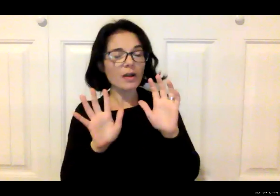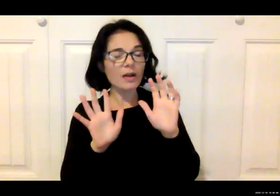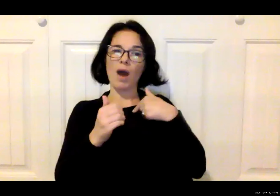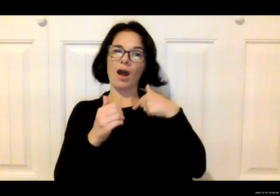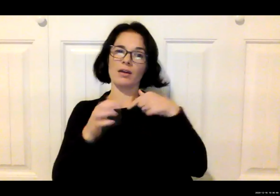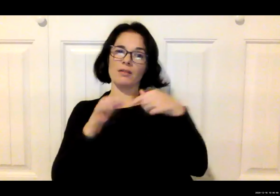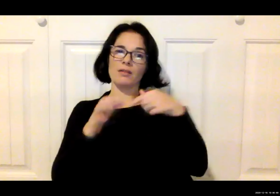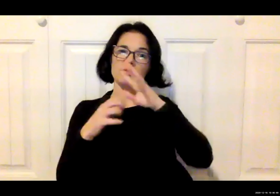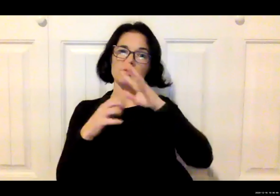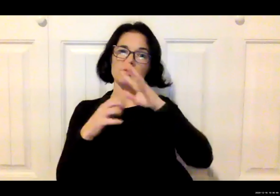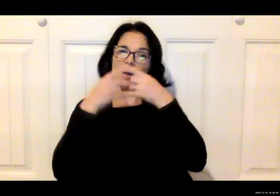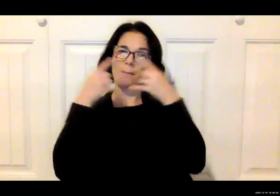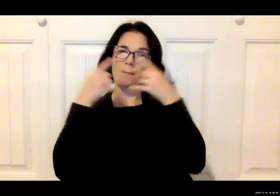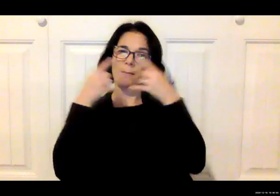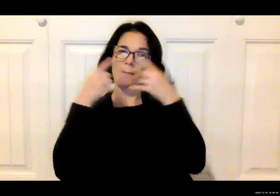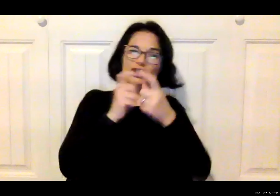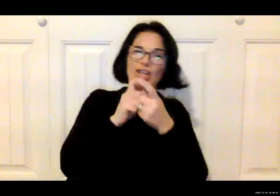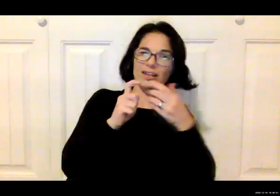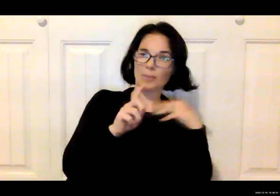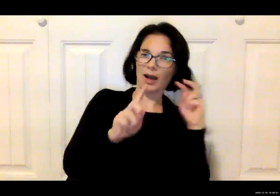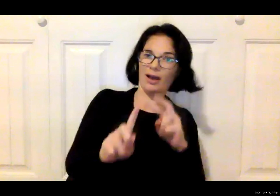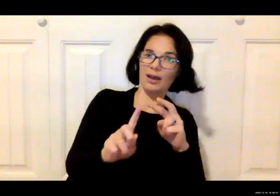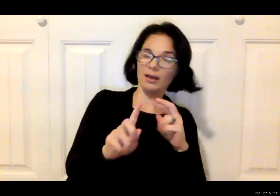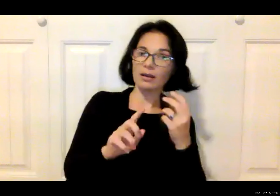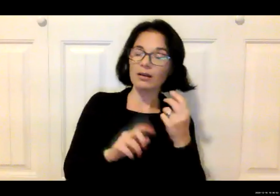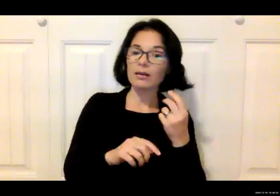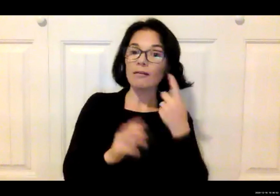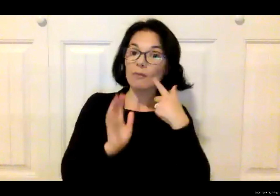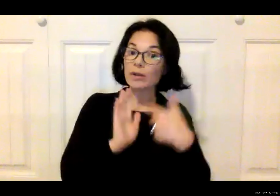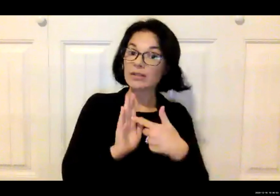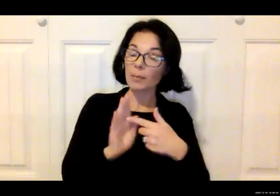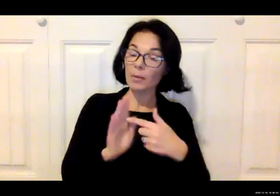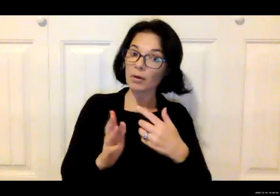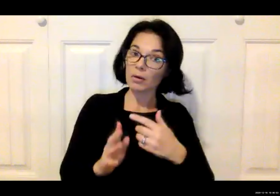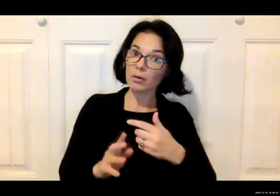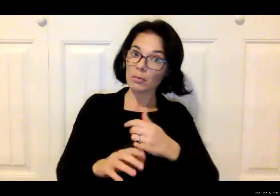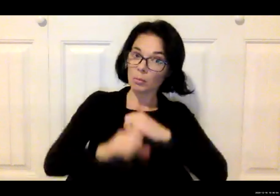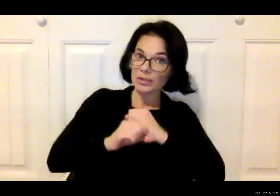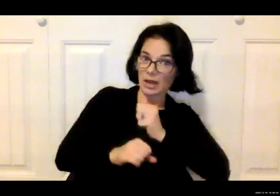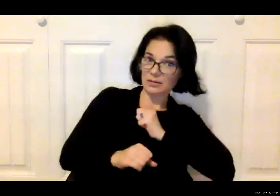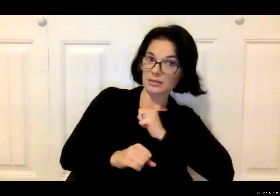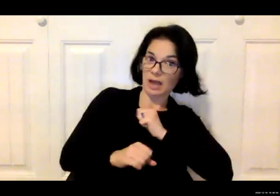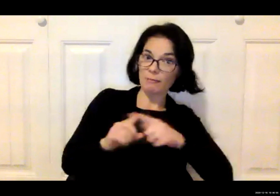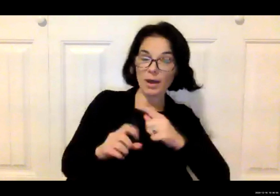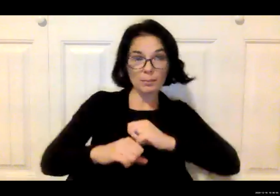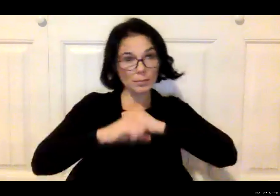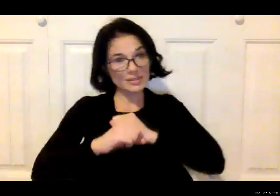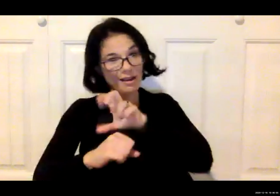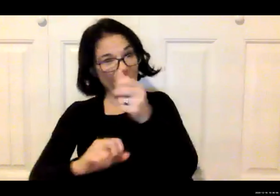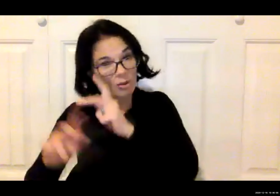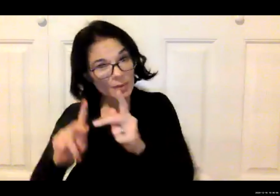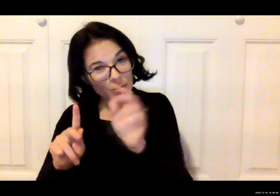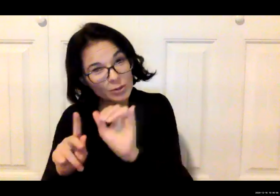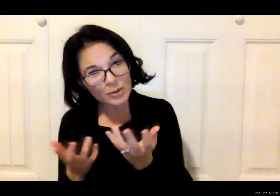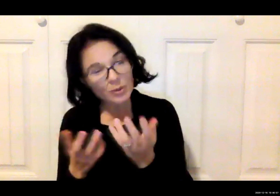vaccine, it's protecting yourself, but also protecting others, protecting those who are the most vulnerable. So I don't